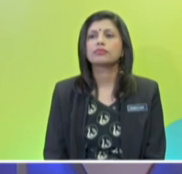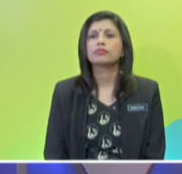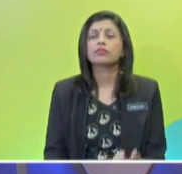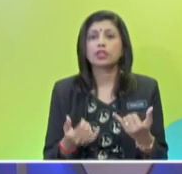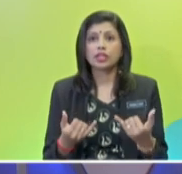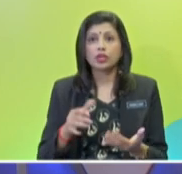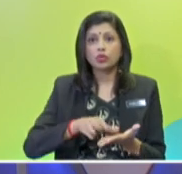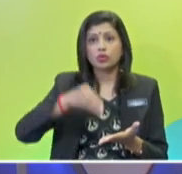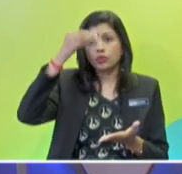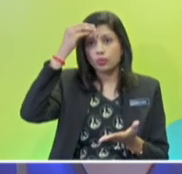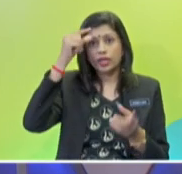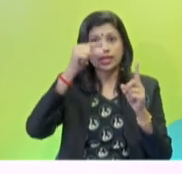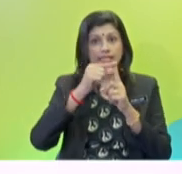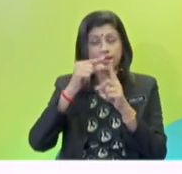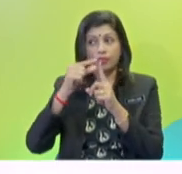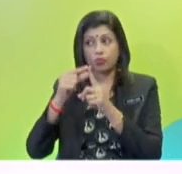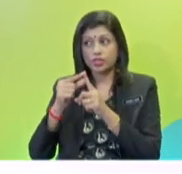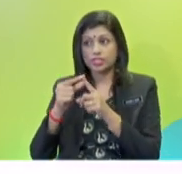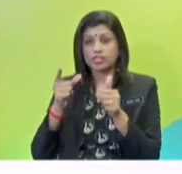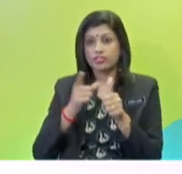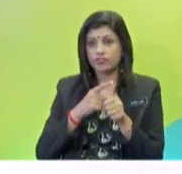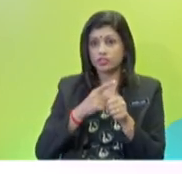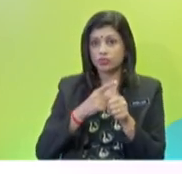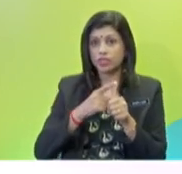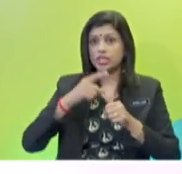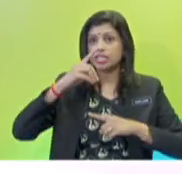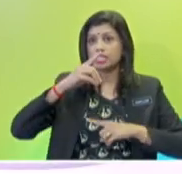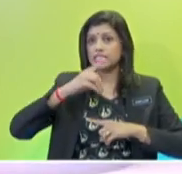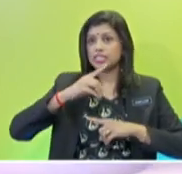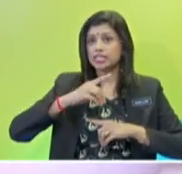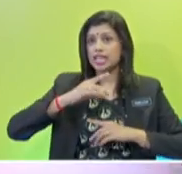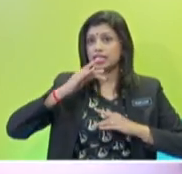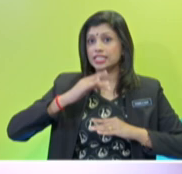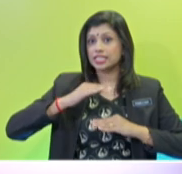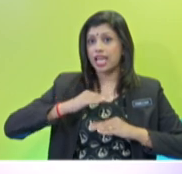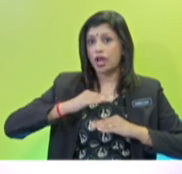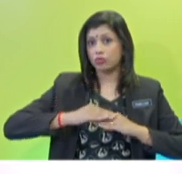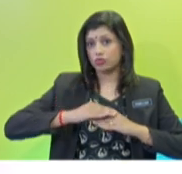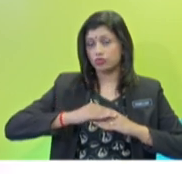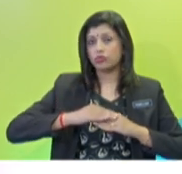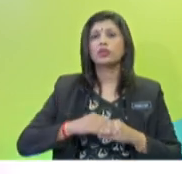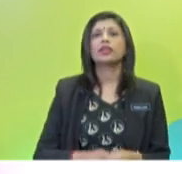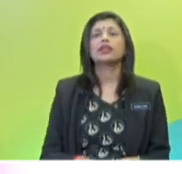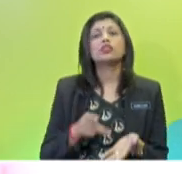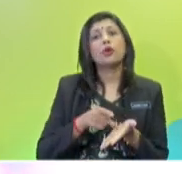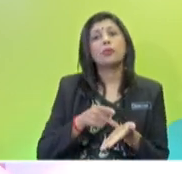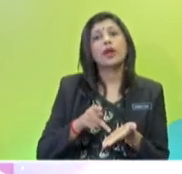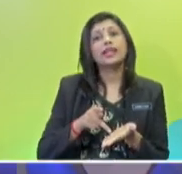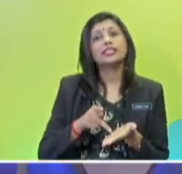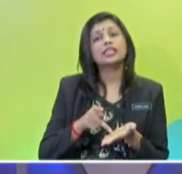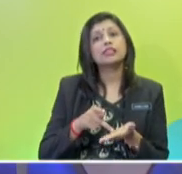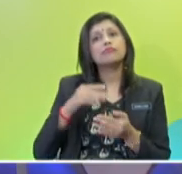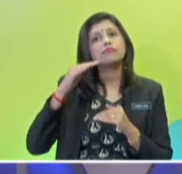vocabulary. Okay. Okay, the first one is discount. Discount is when the price is reduced. Okay. For example, if